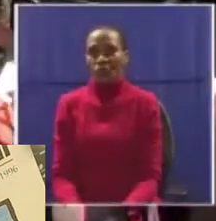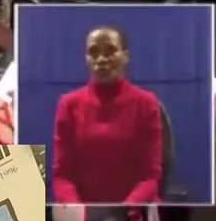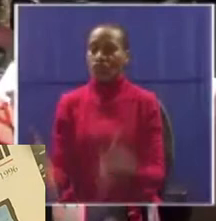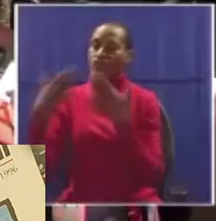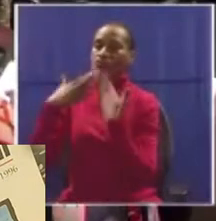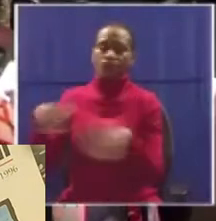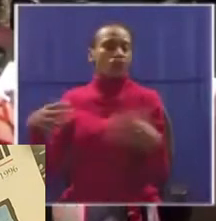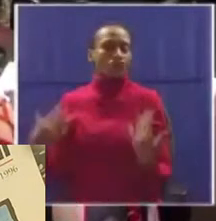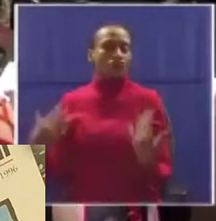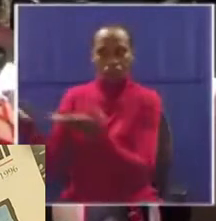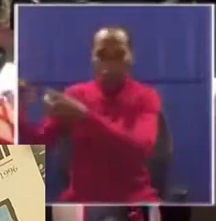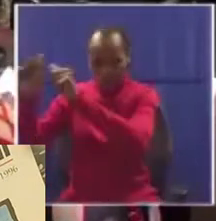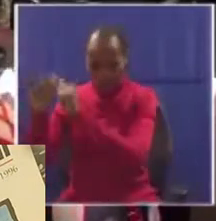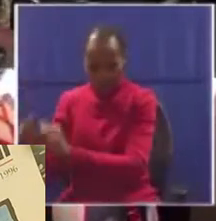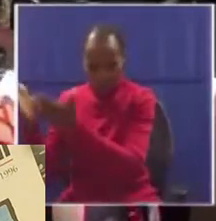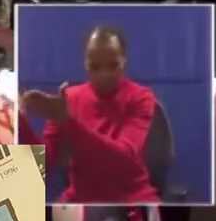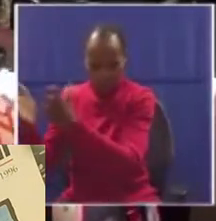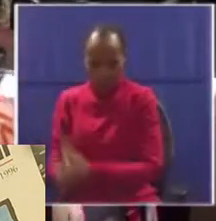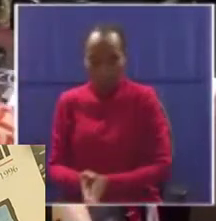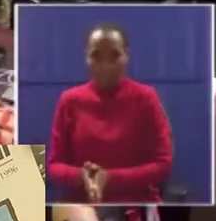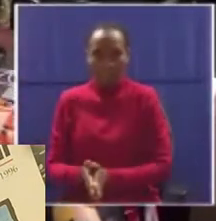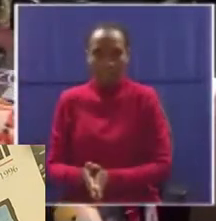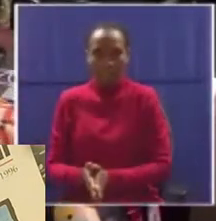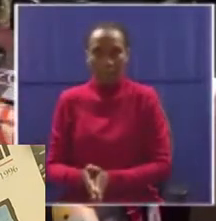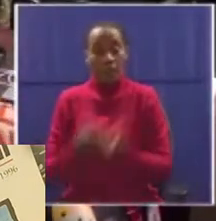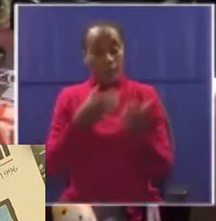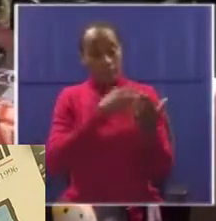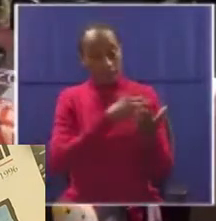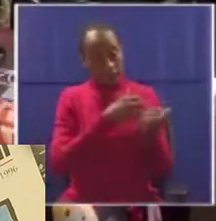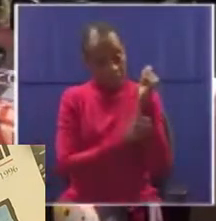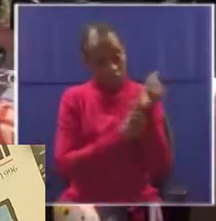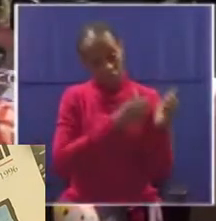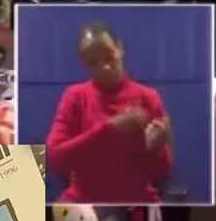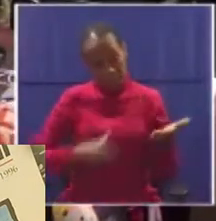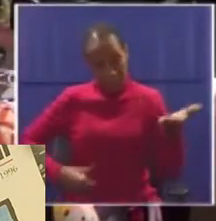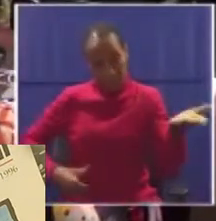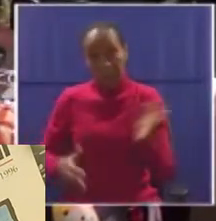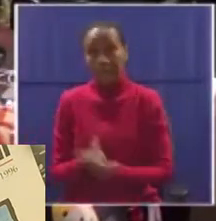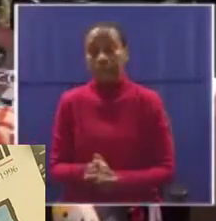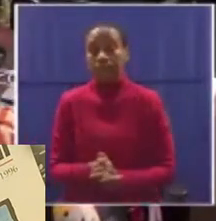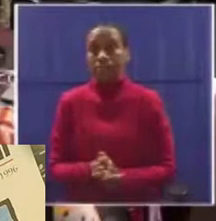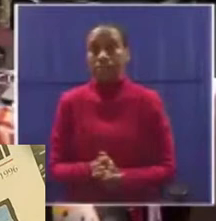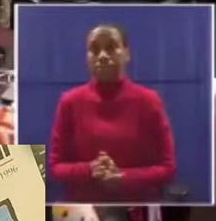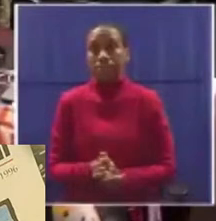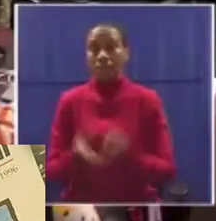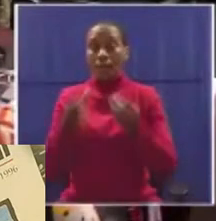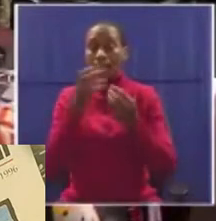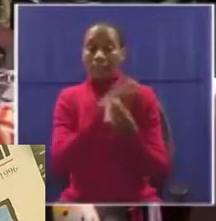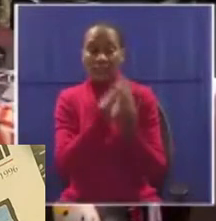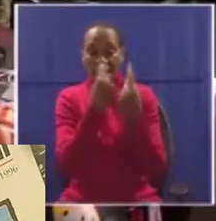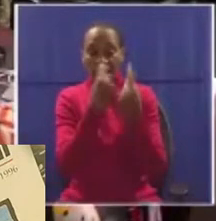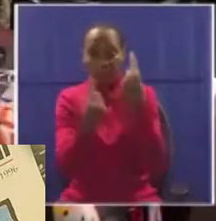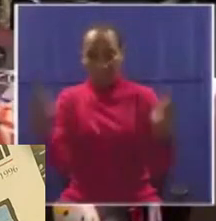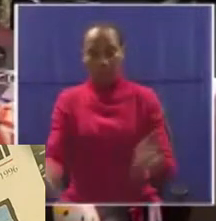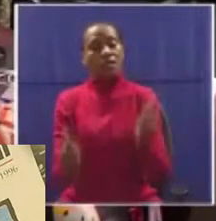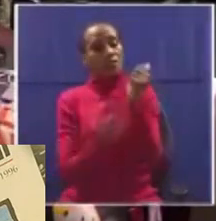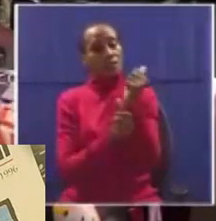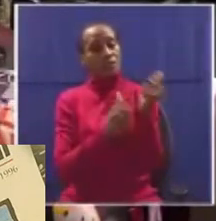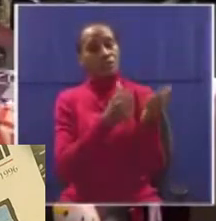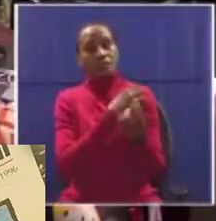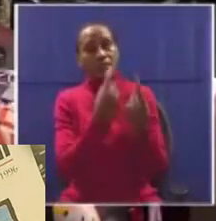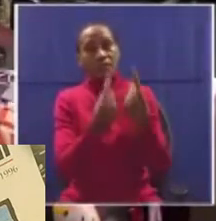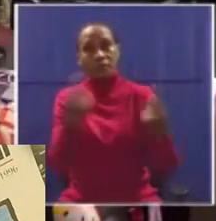thank you very much hausa person his Excellency the deputy president honorable ministers and Deputy